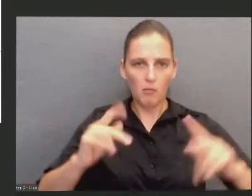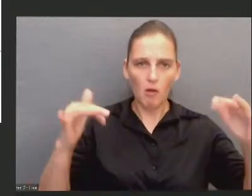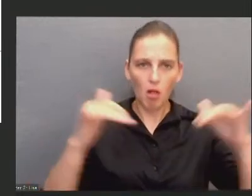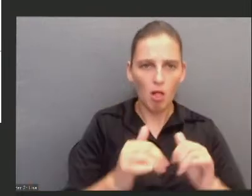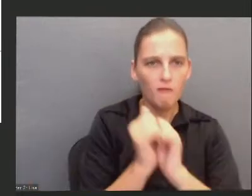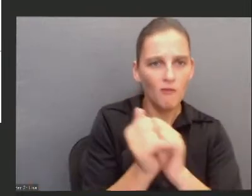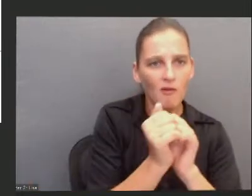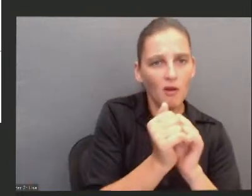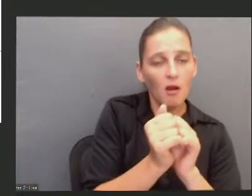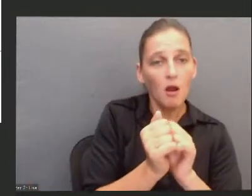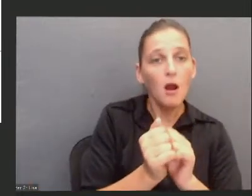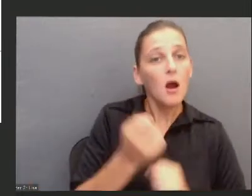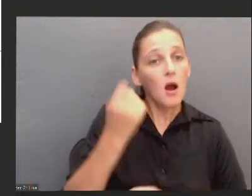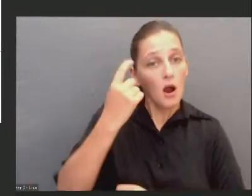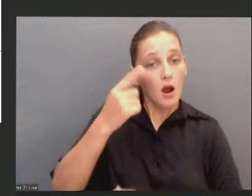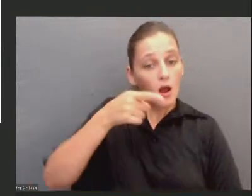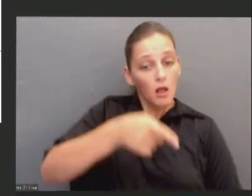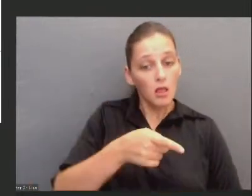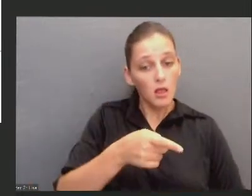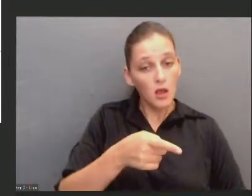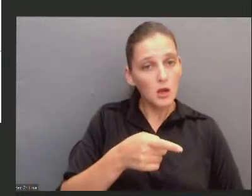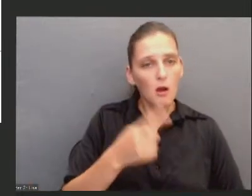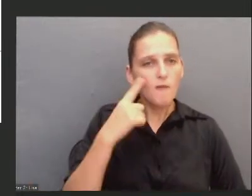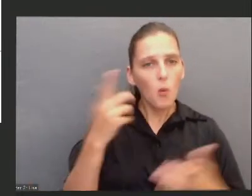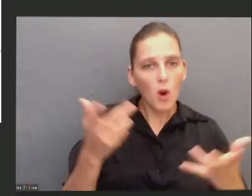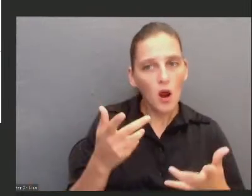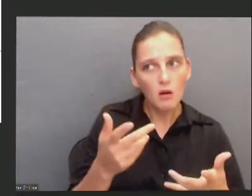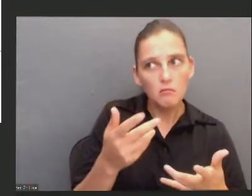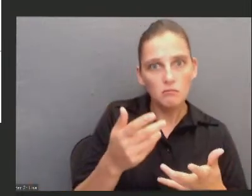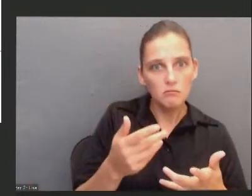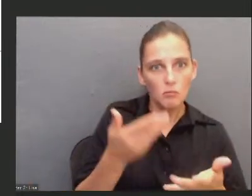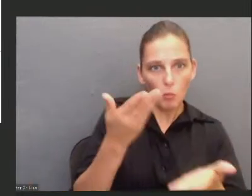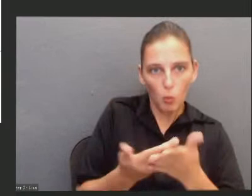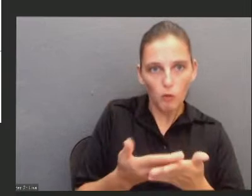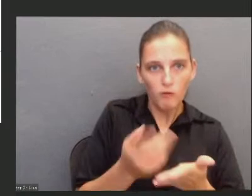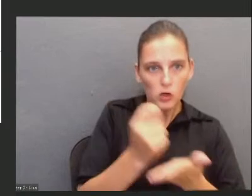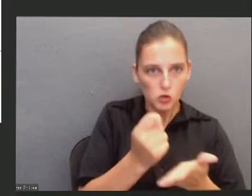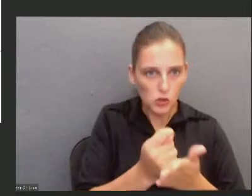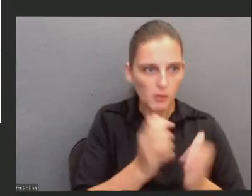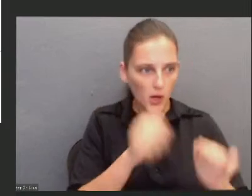in diverse populations, but also to promote community acceptance of them.